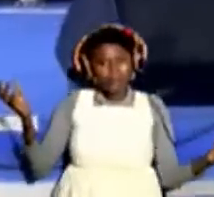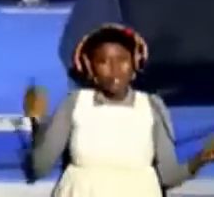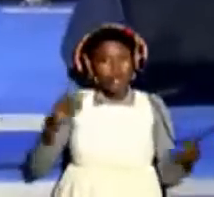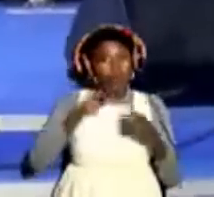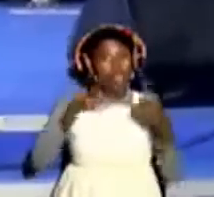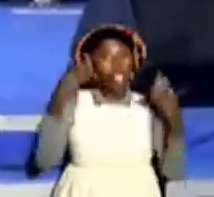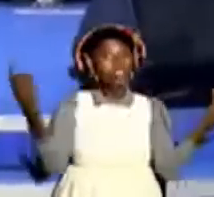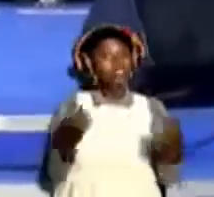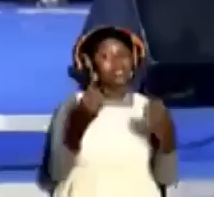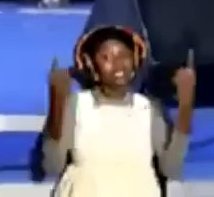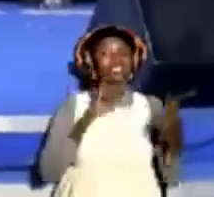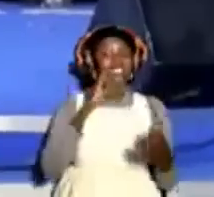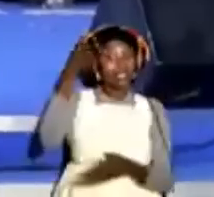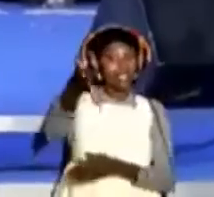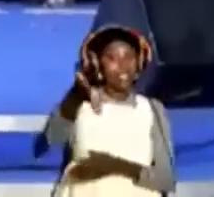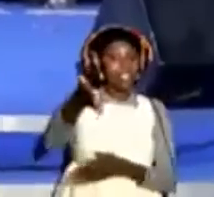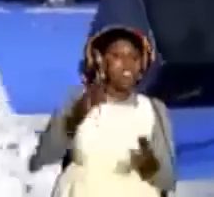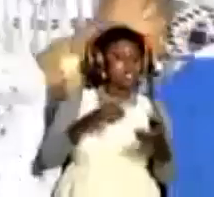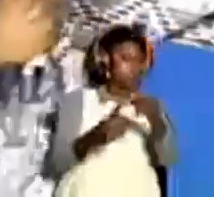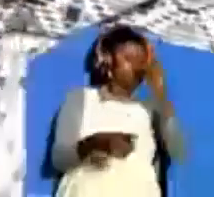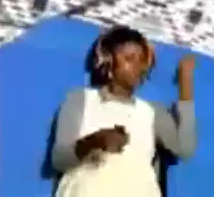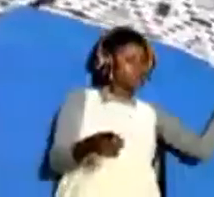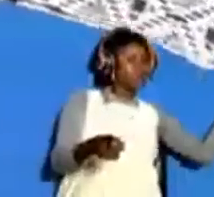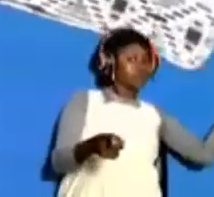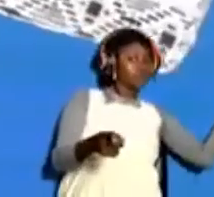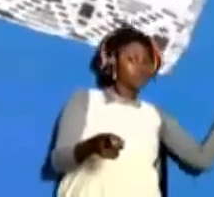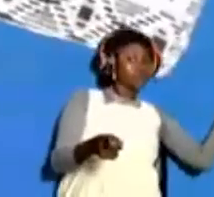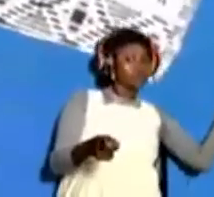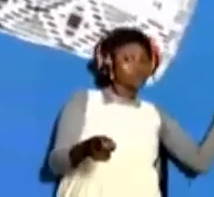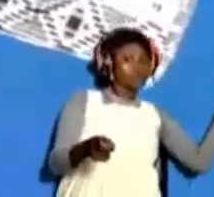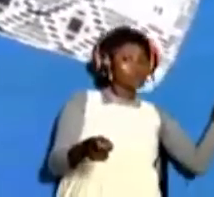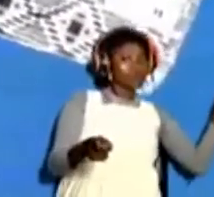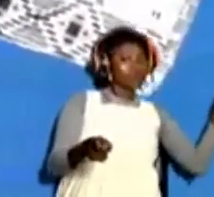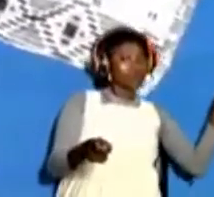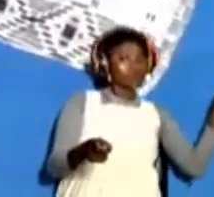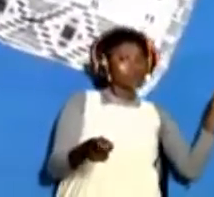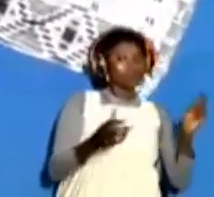When iniquity is happening here, you go there.